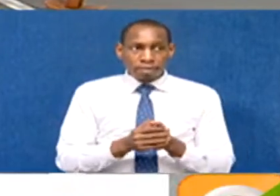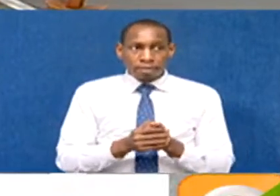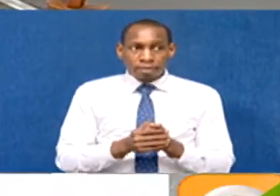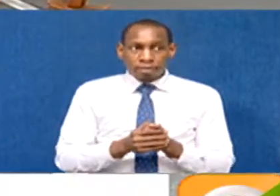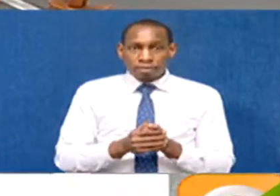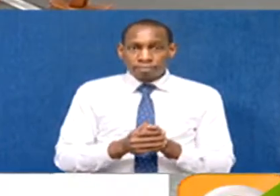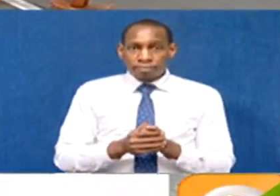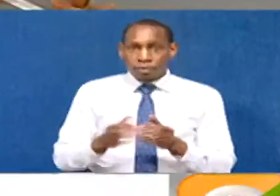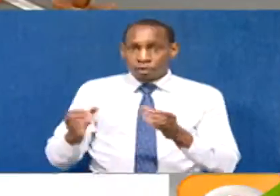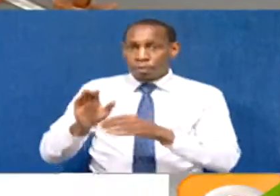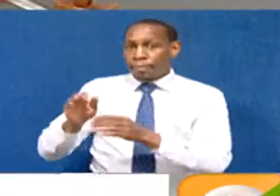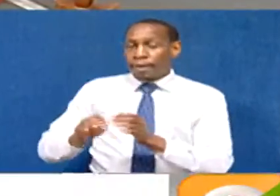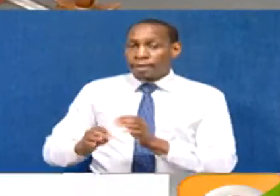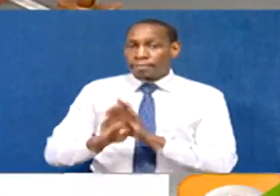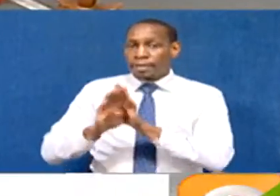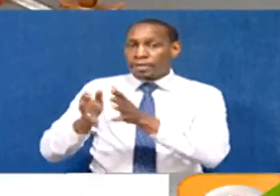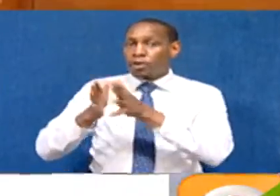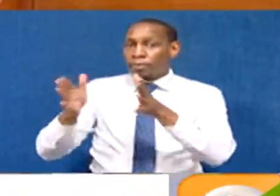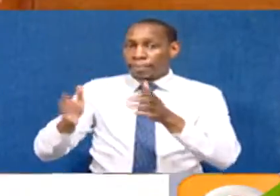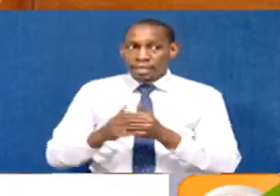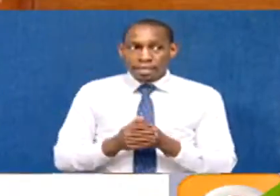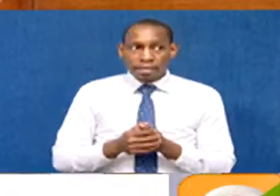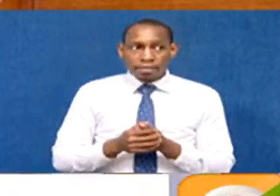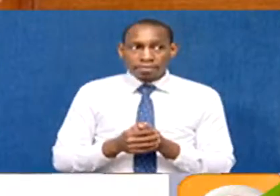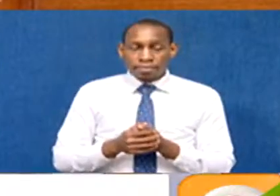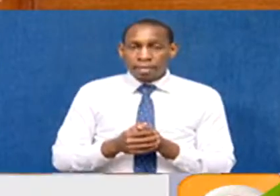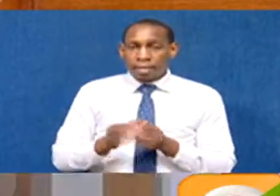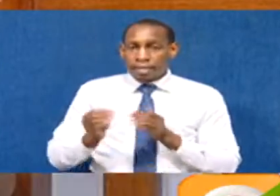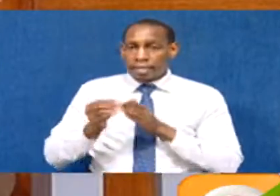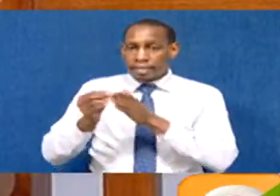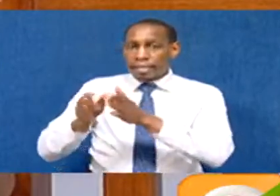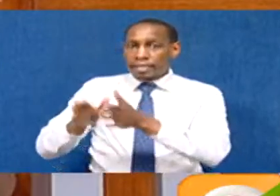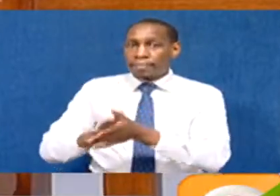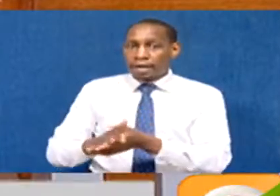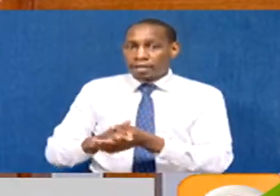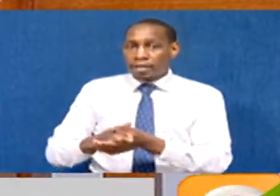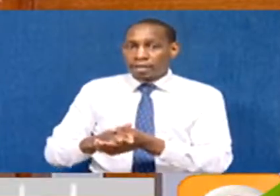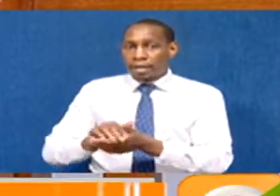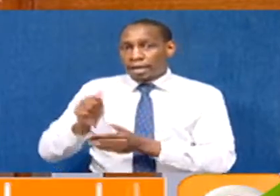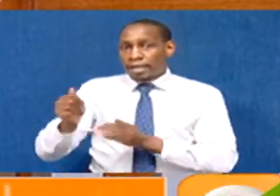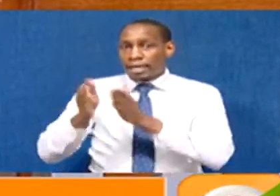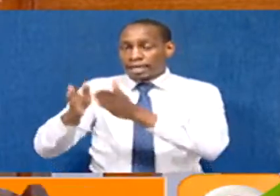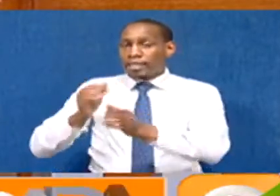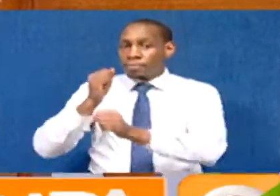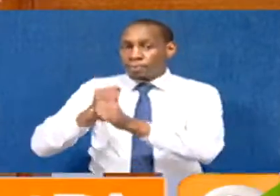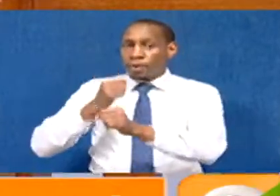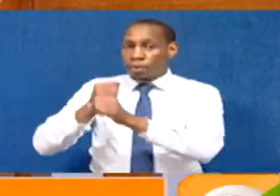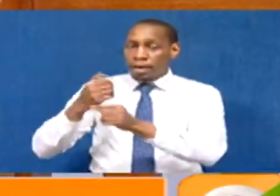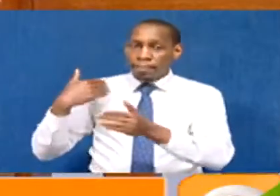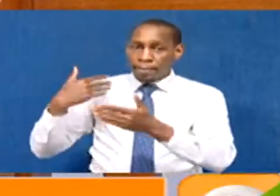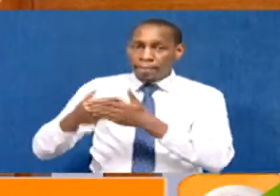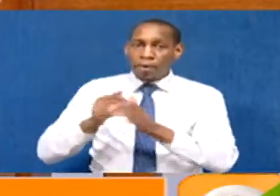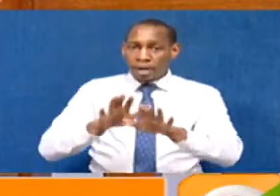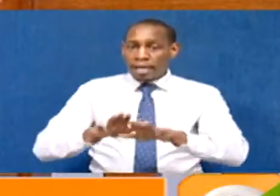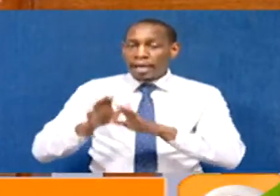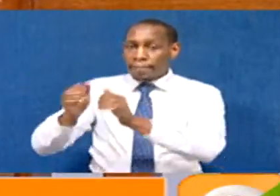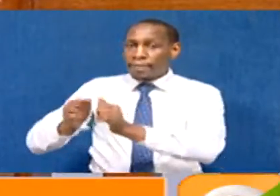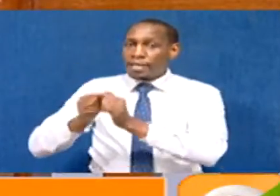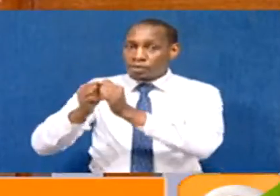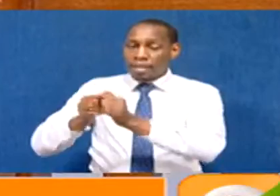was huge betrayal, because these are your principles or core principles. You've been working with them. You campaigned